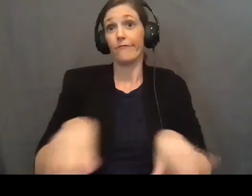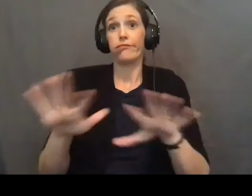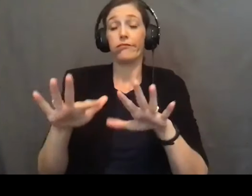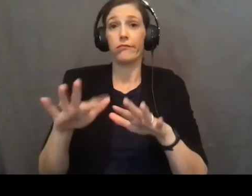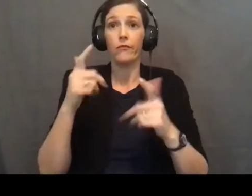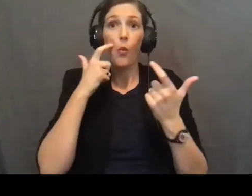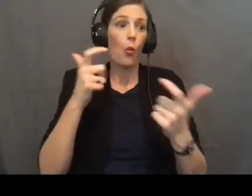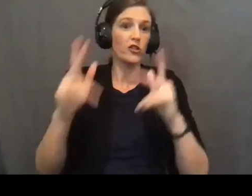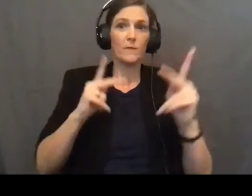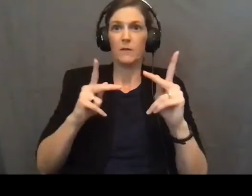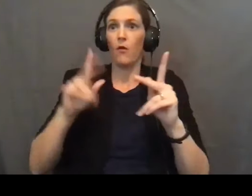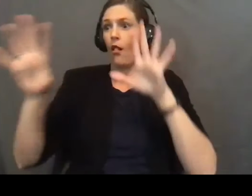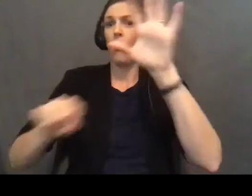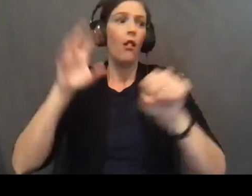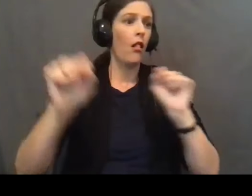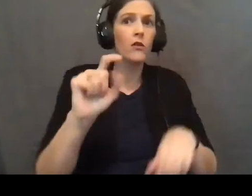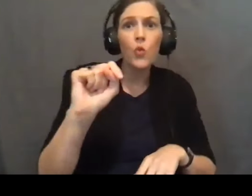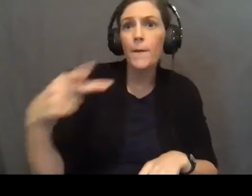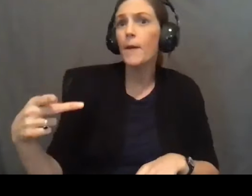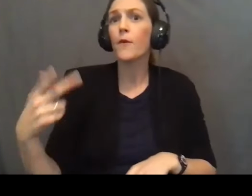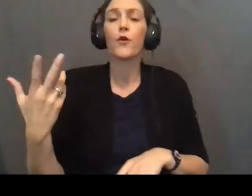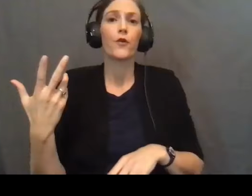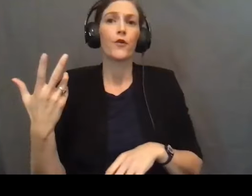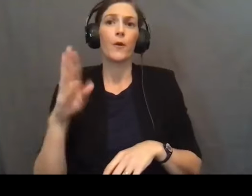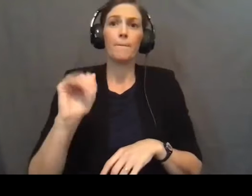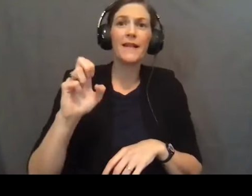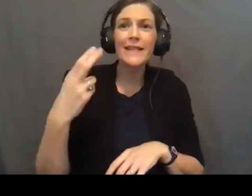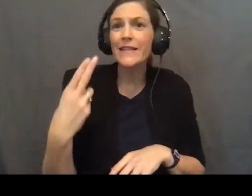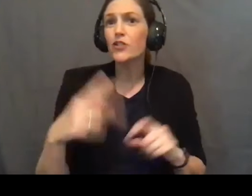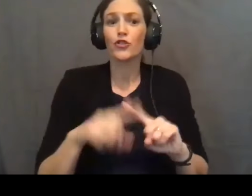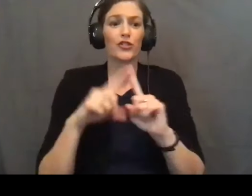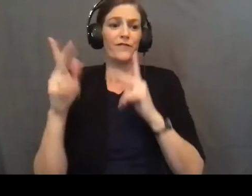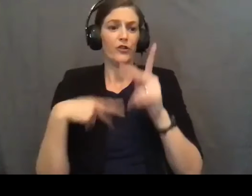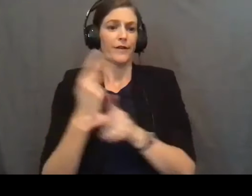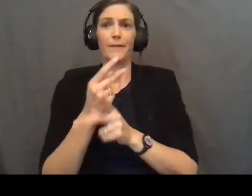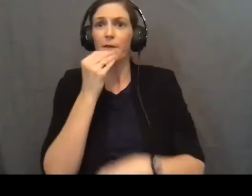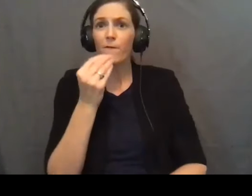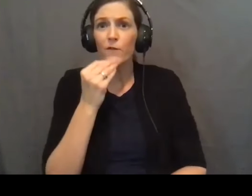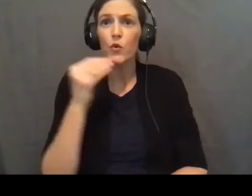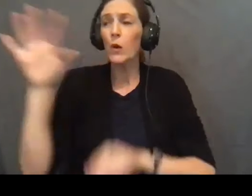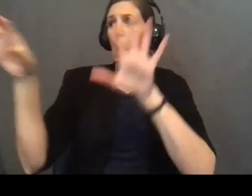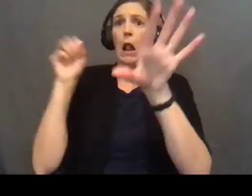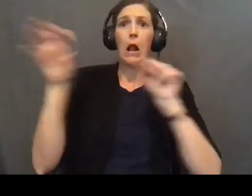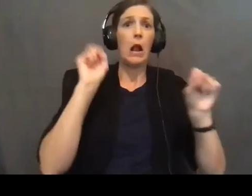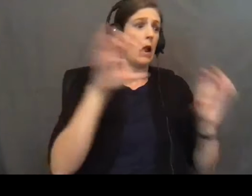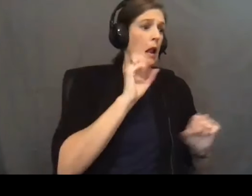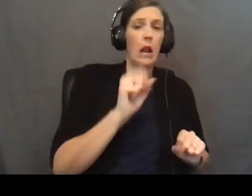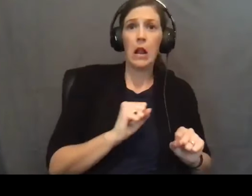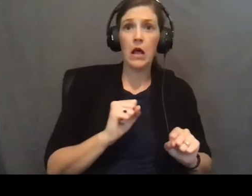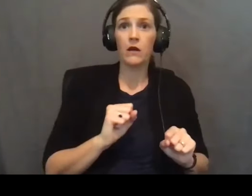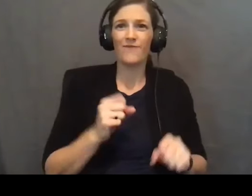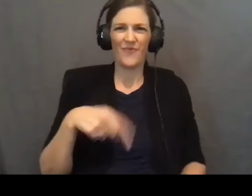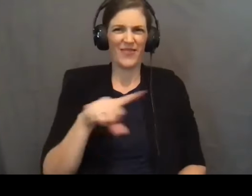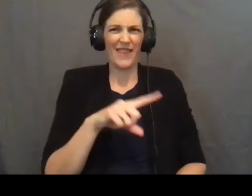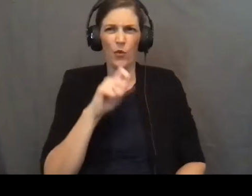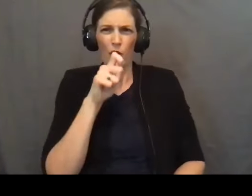scrambling to grab toilet paper and bleach or different types of food off the grocery store aisles? They were